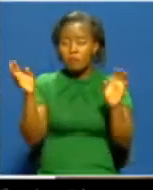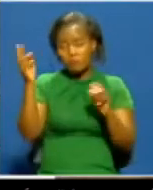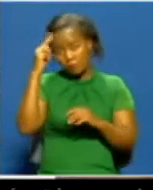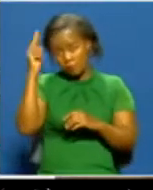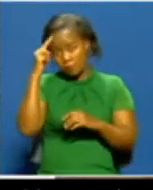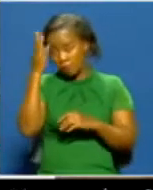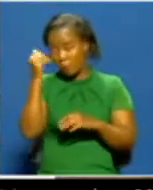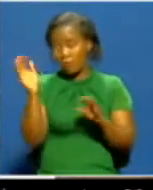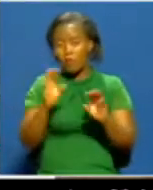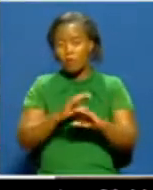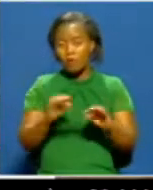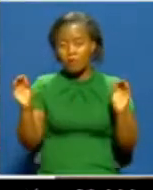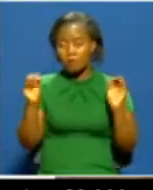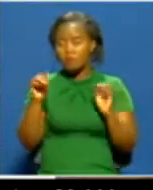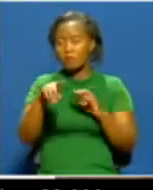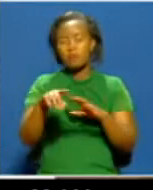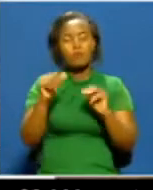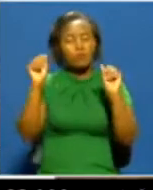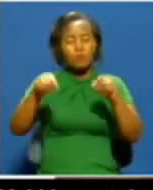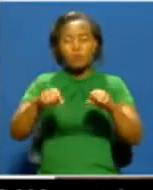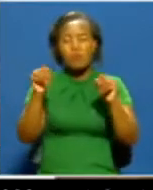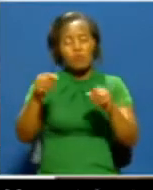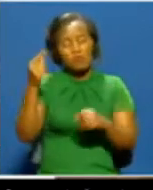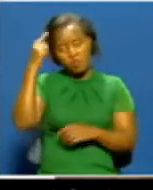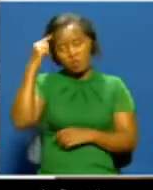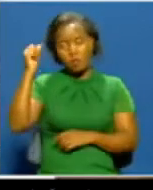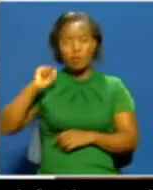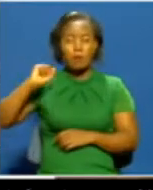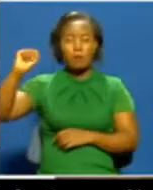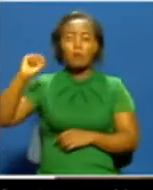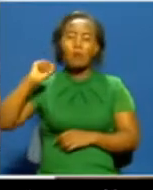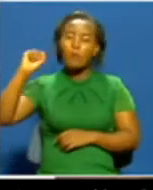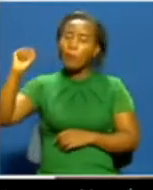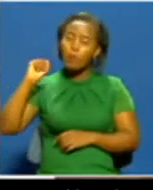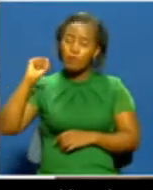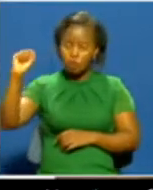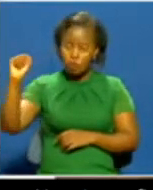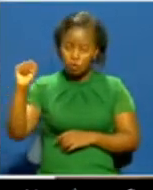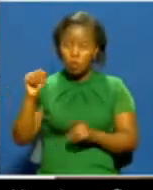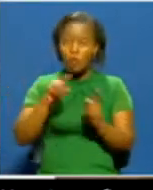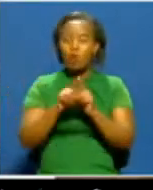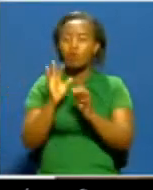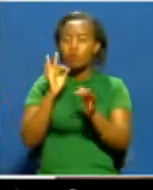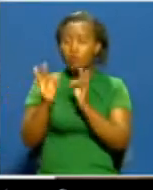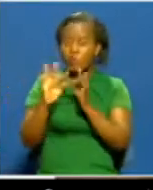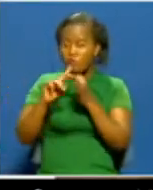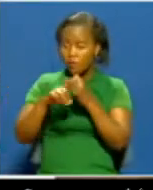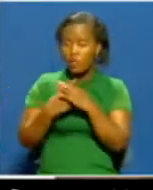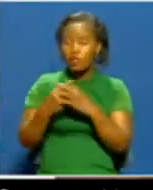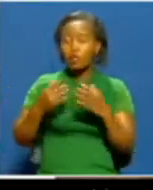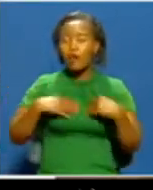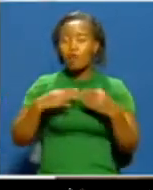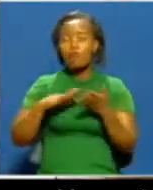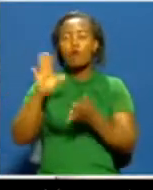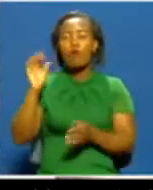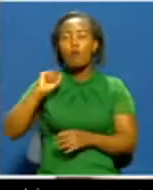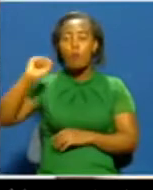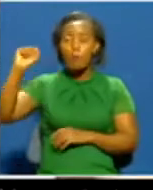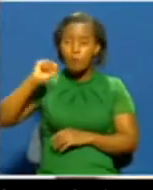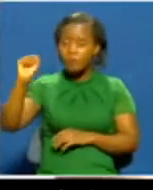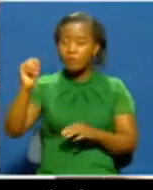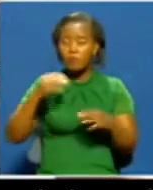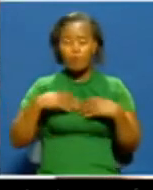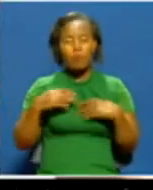then this whole thing can begin to look political. And once it begins to be political, it opens a whole